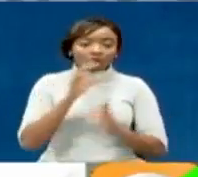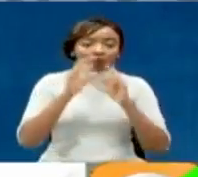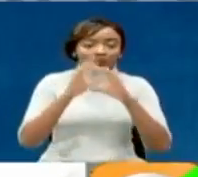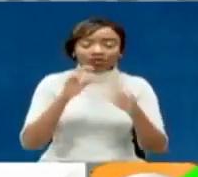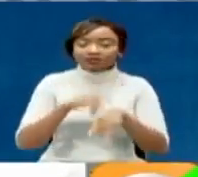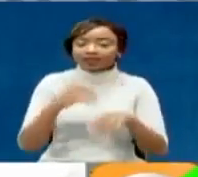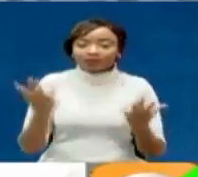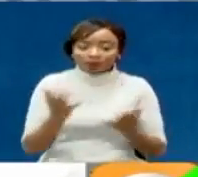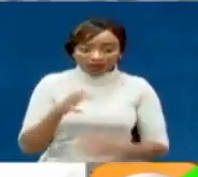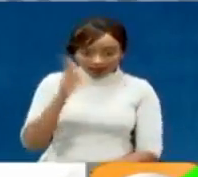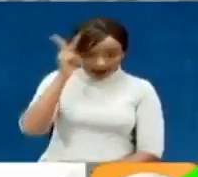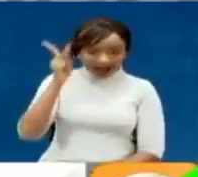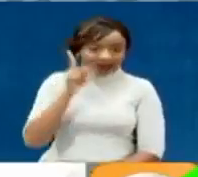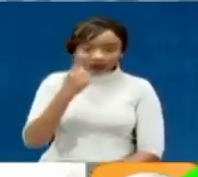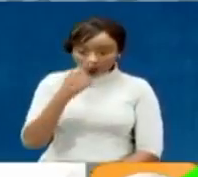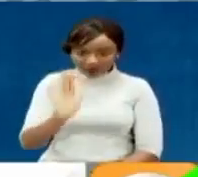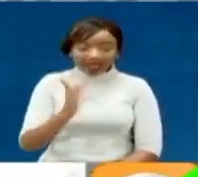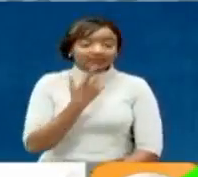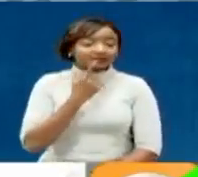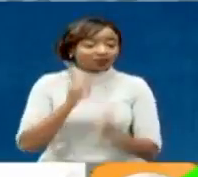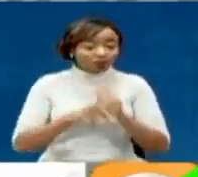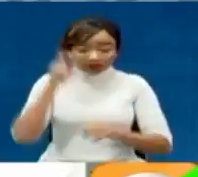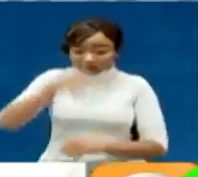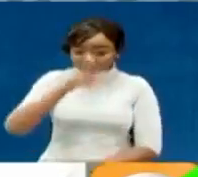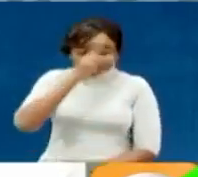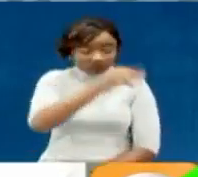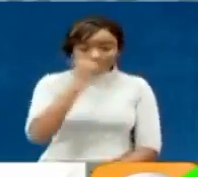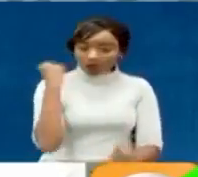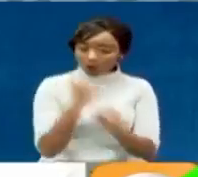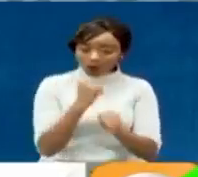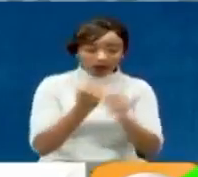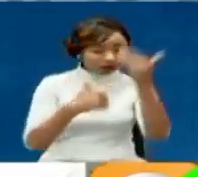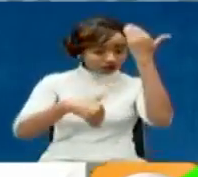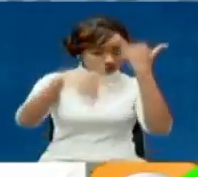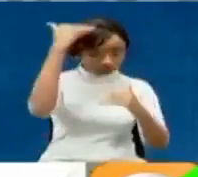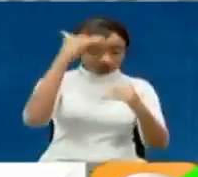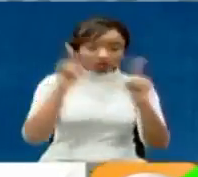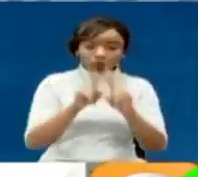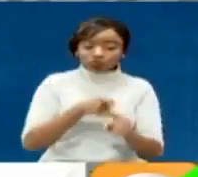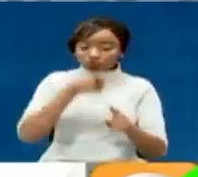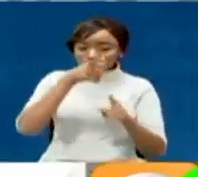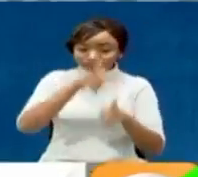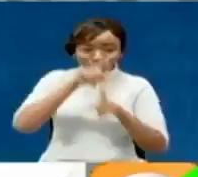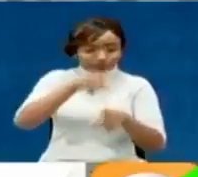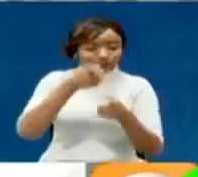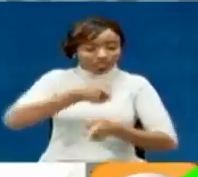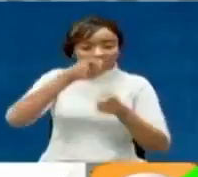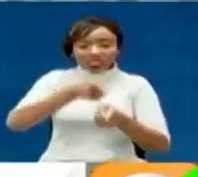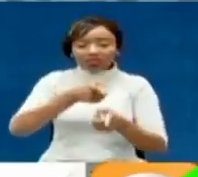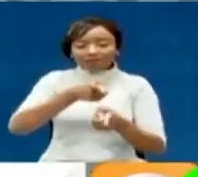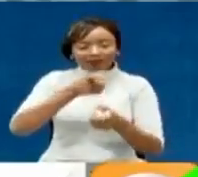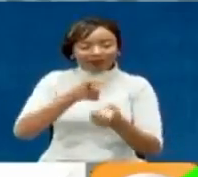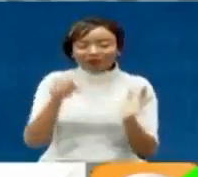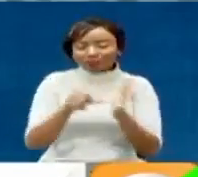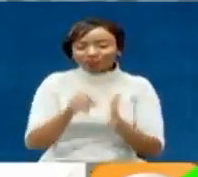katika eneo la Karen hapa Nairobi, anasema ni lazima kwa polisi kufanya kazi kitaalamu, huku akishtumu kukamatwa kwa maseneta watatu siku